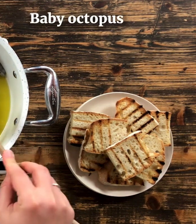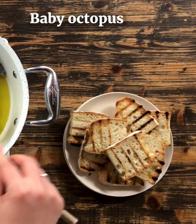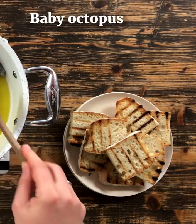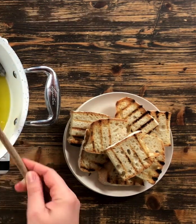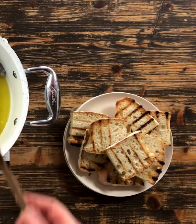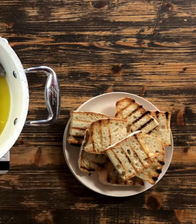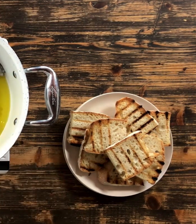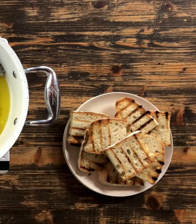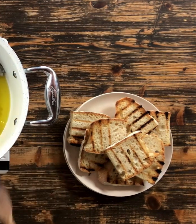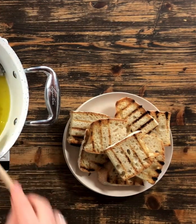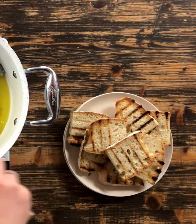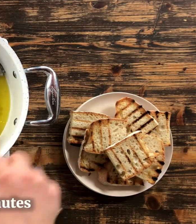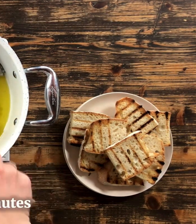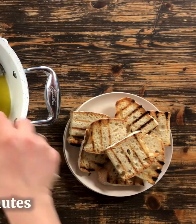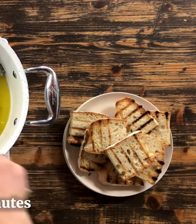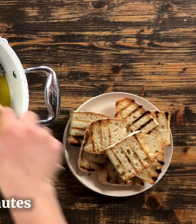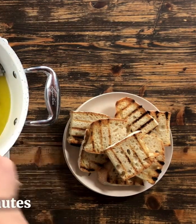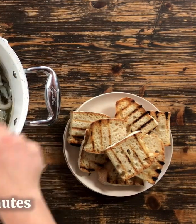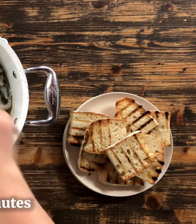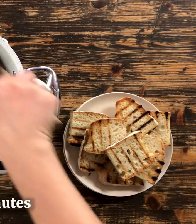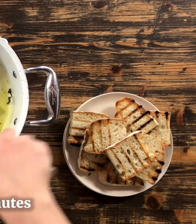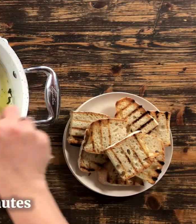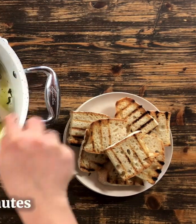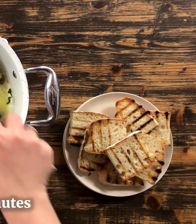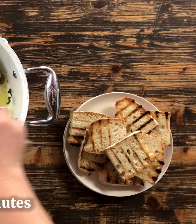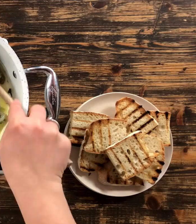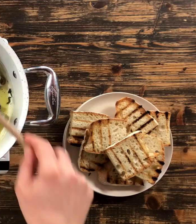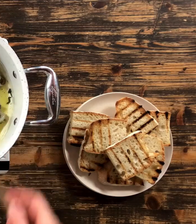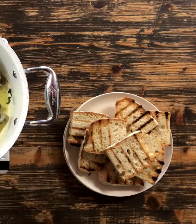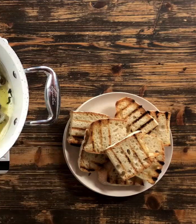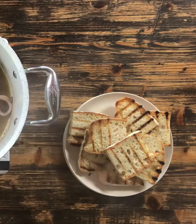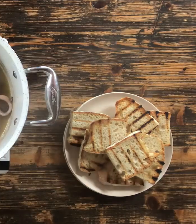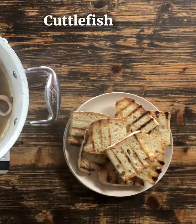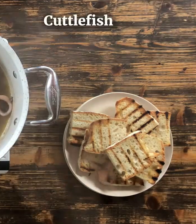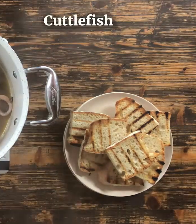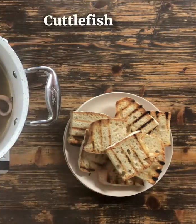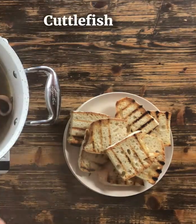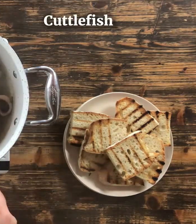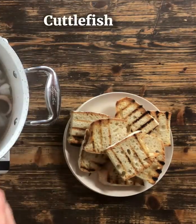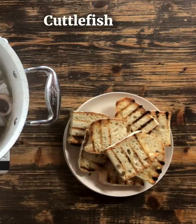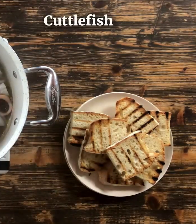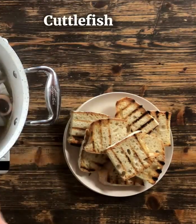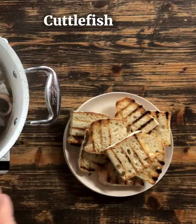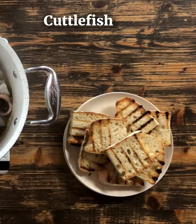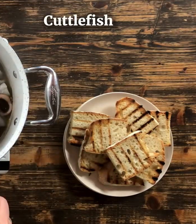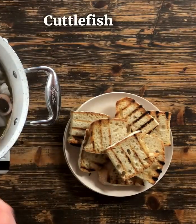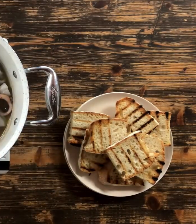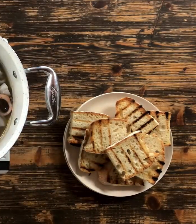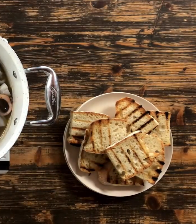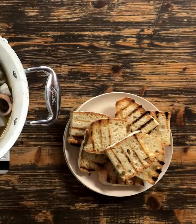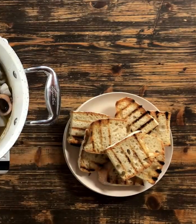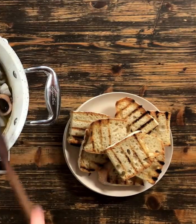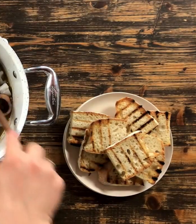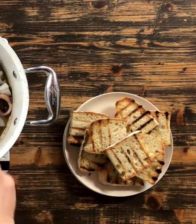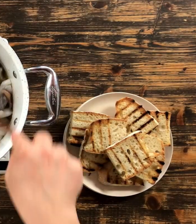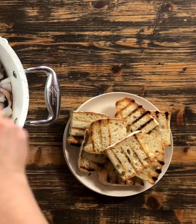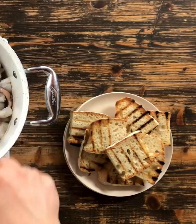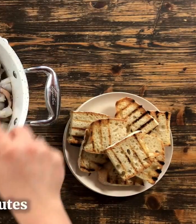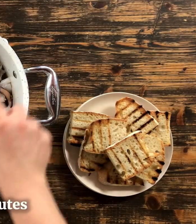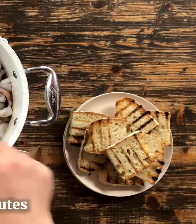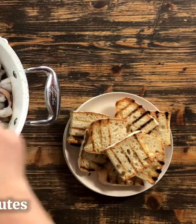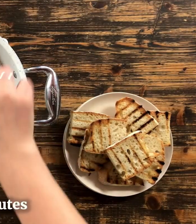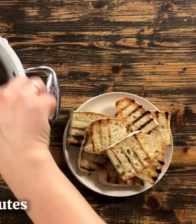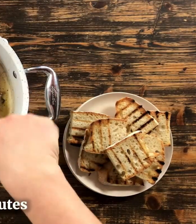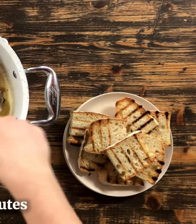and sage, and chili pepper. Add the octopus, stir and cook for 15 minutes. Add